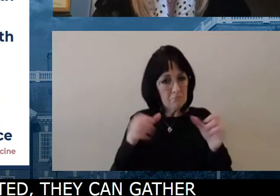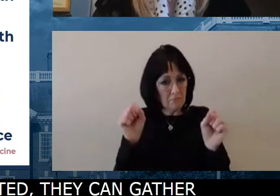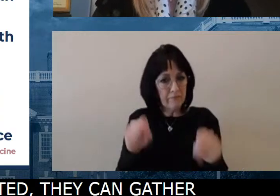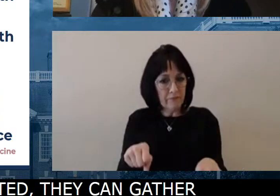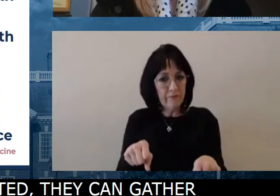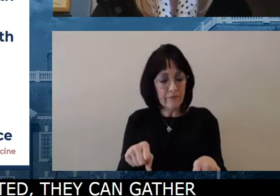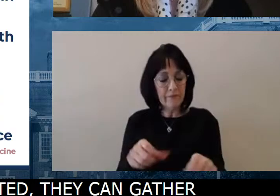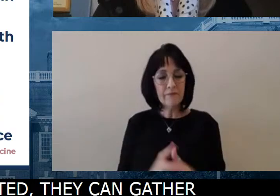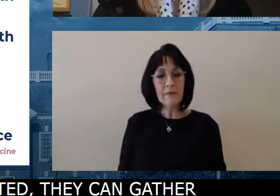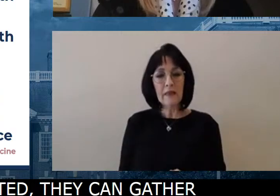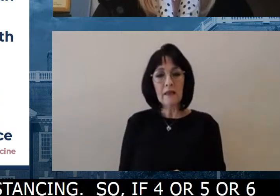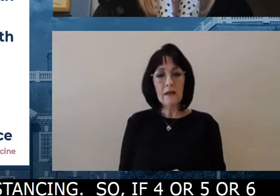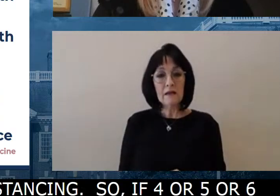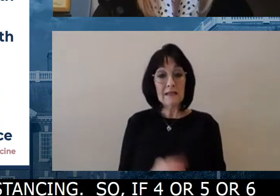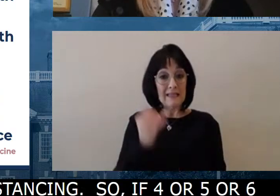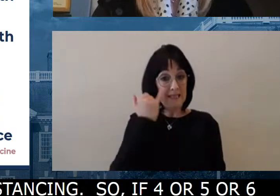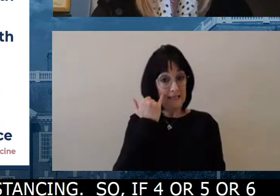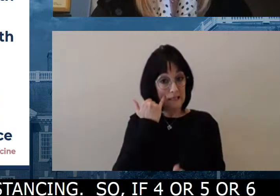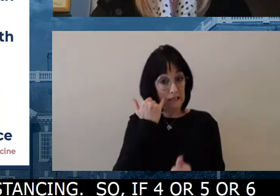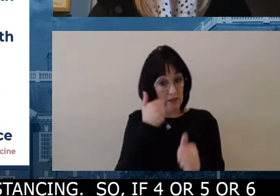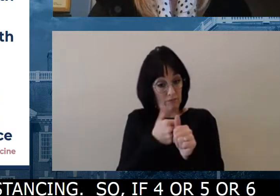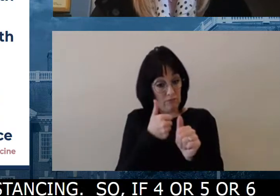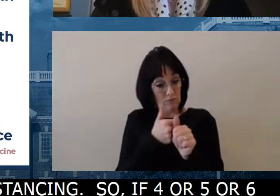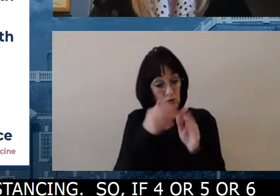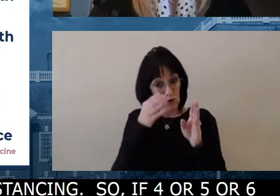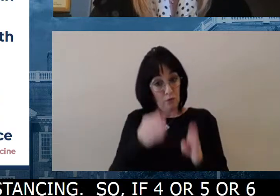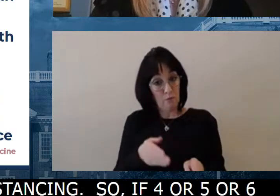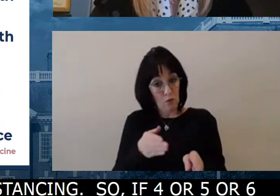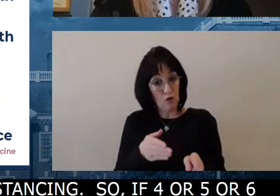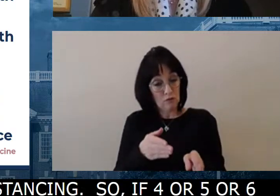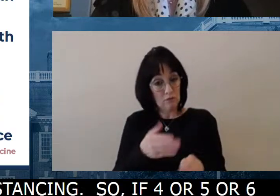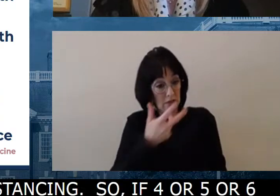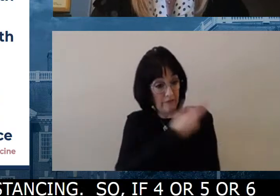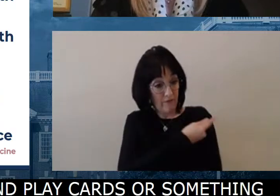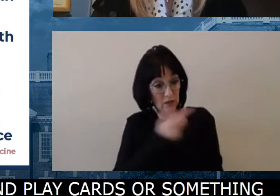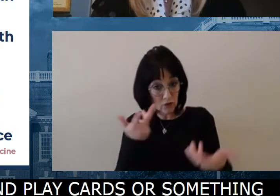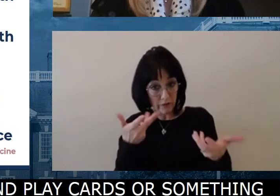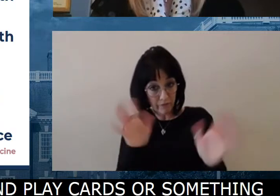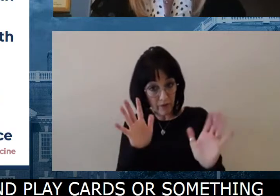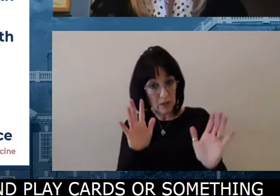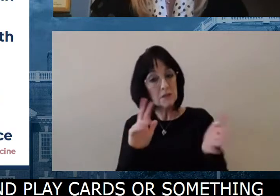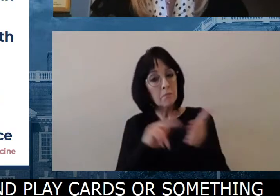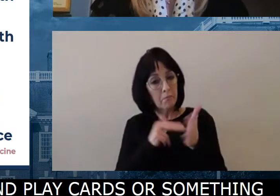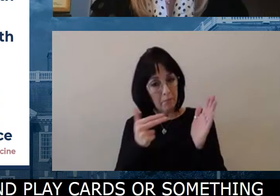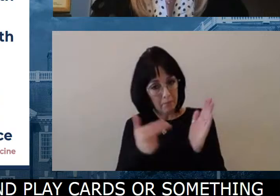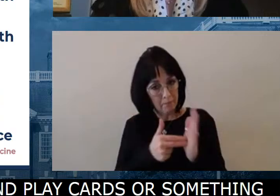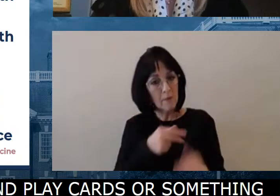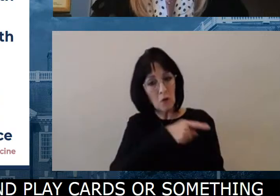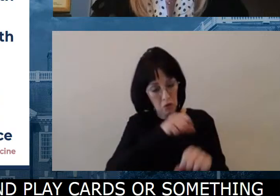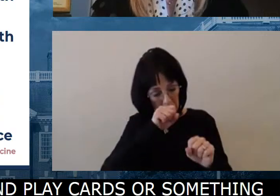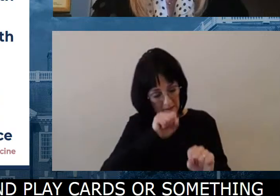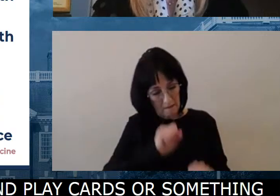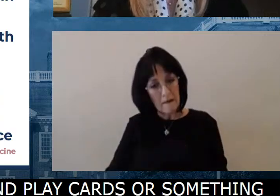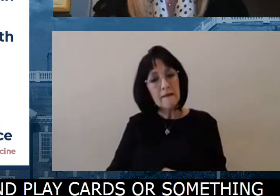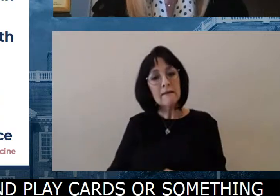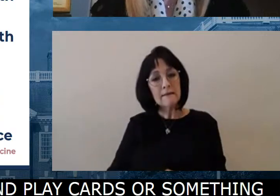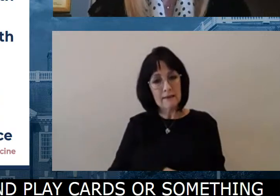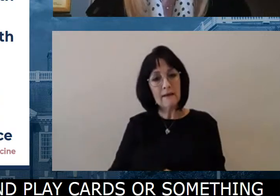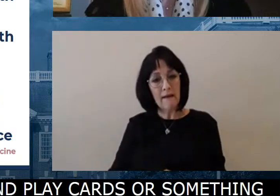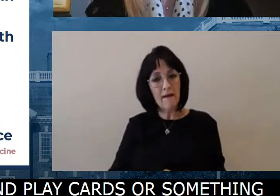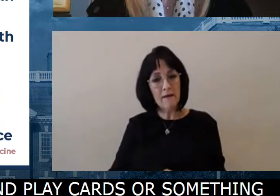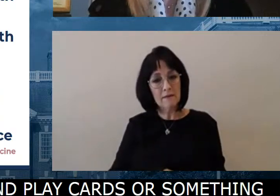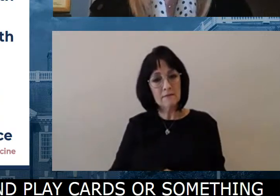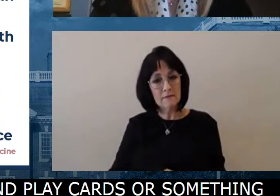you are vaccinated, fully vaccinated, you could spend time with a single household of individuals who may not